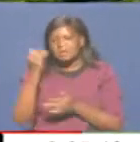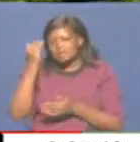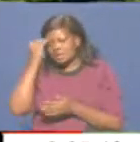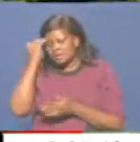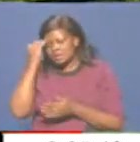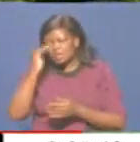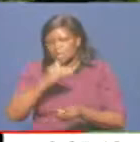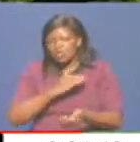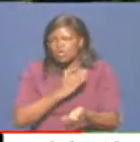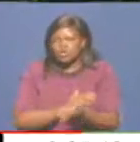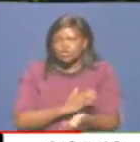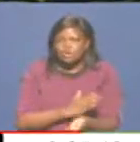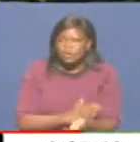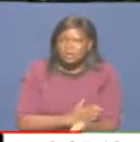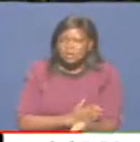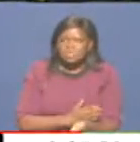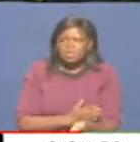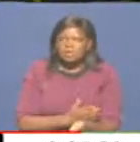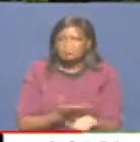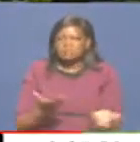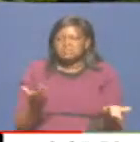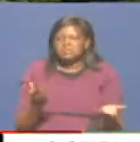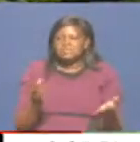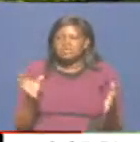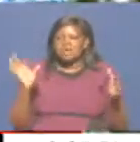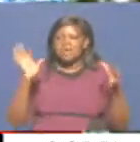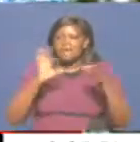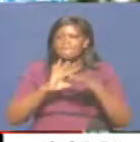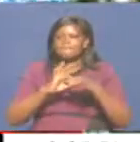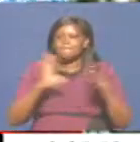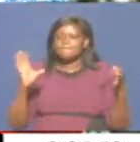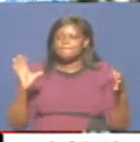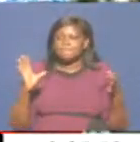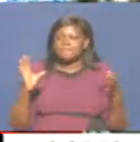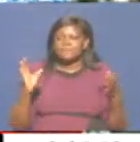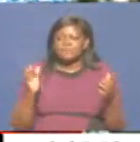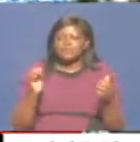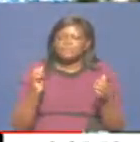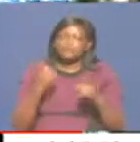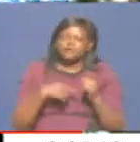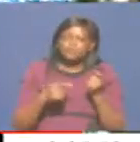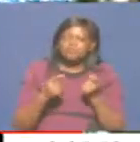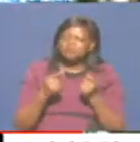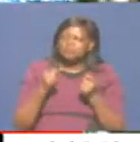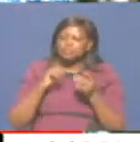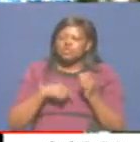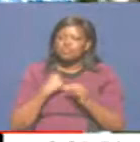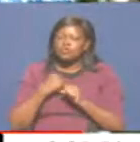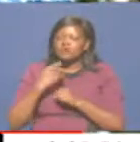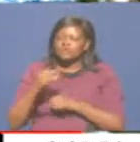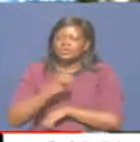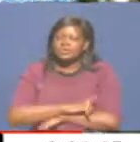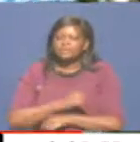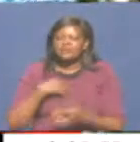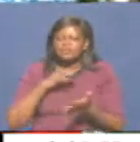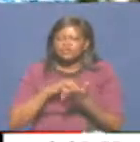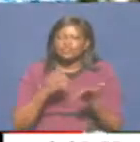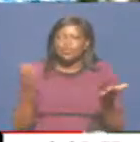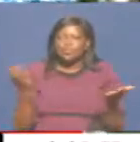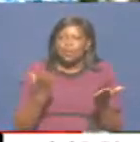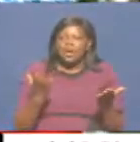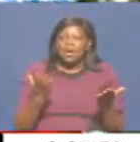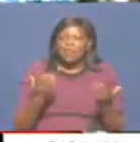authority, gets delinked from routine and rhythm. So there is a situation where there is a